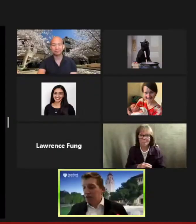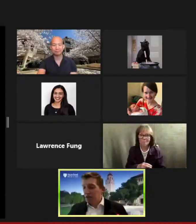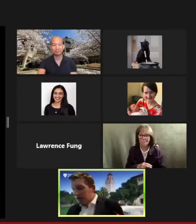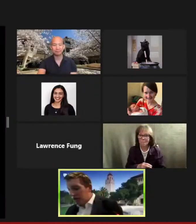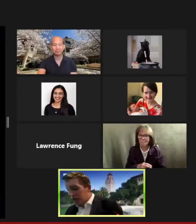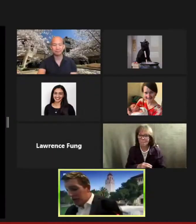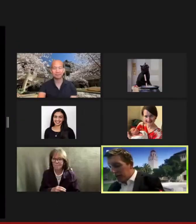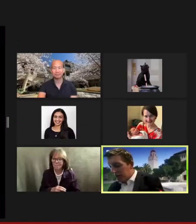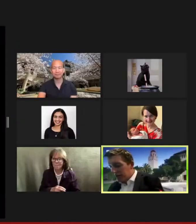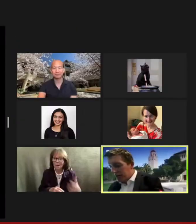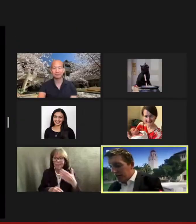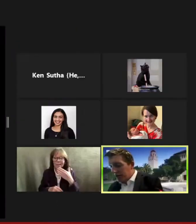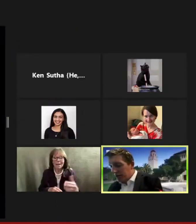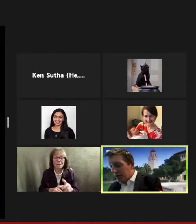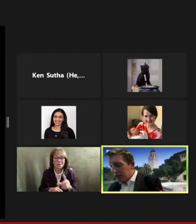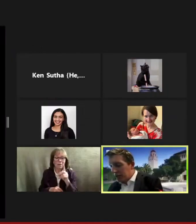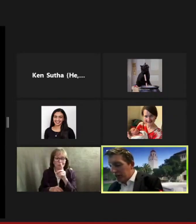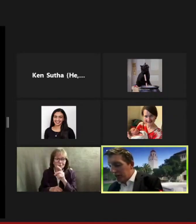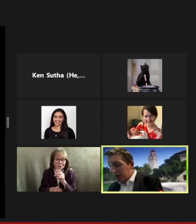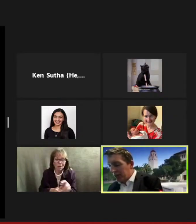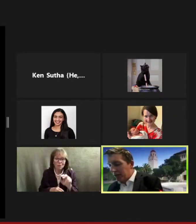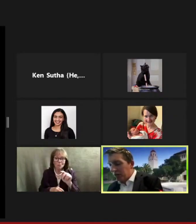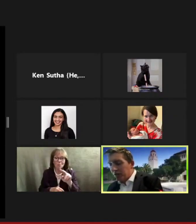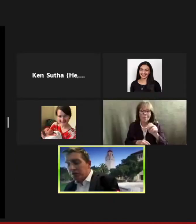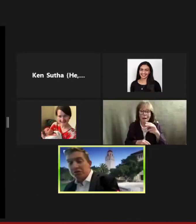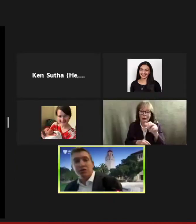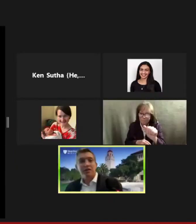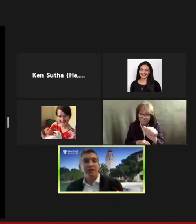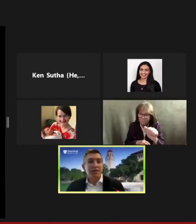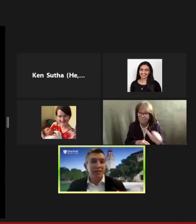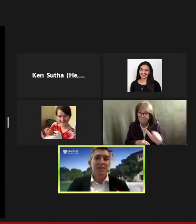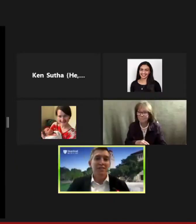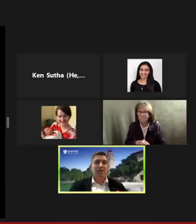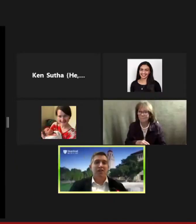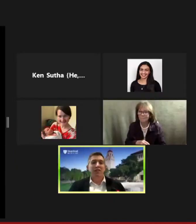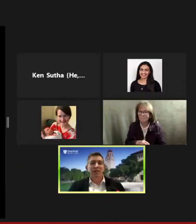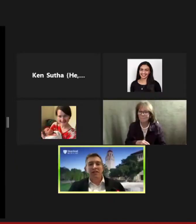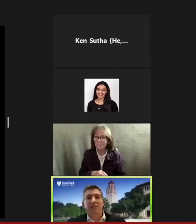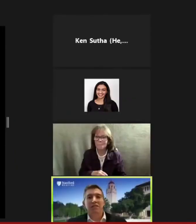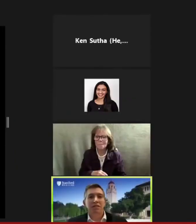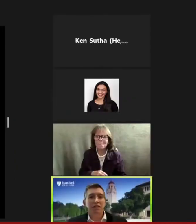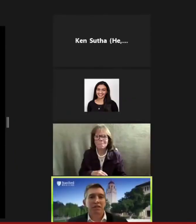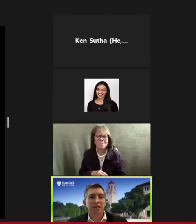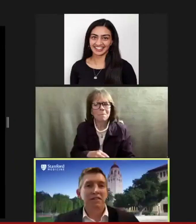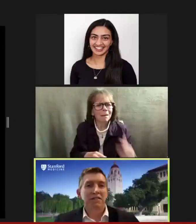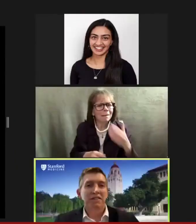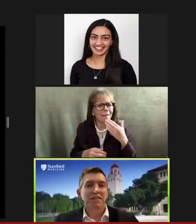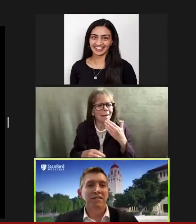Thank you, Dr. Sutha, very much. Thank you to our audience.